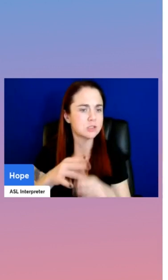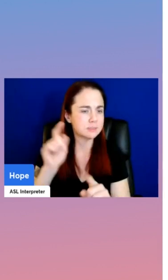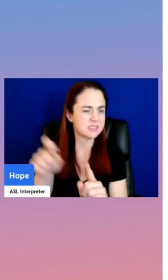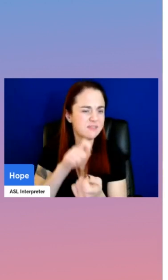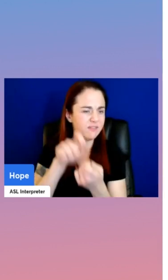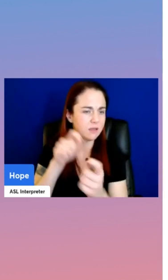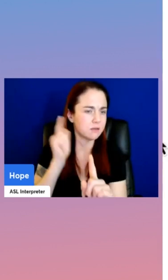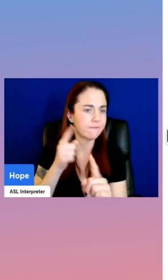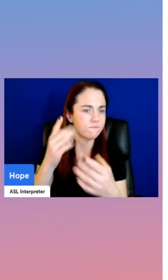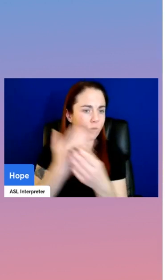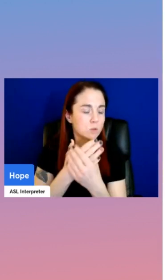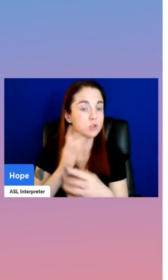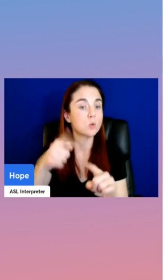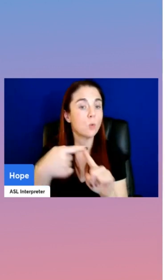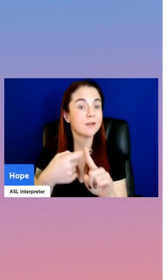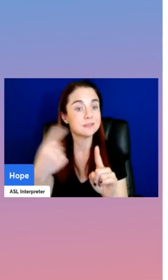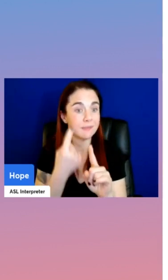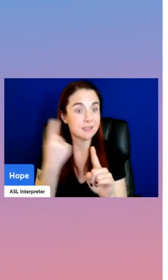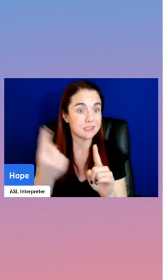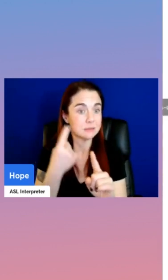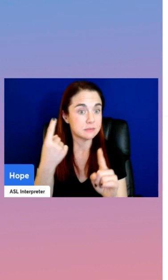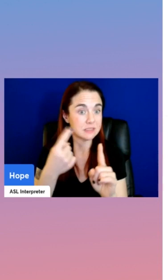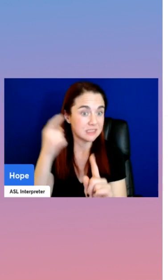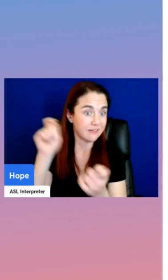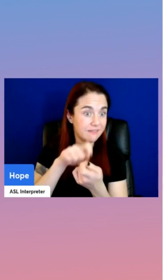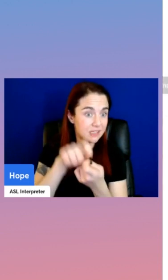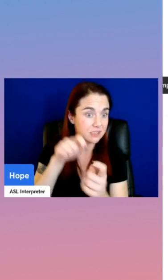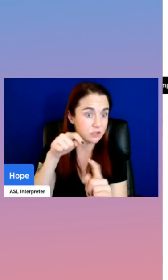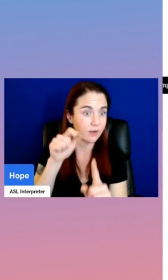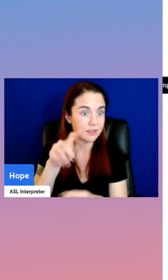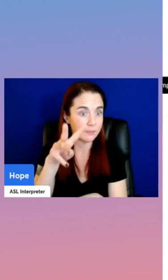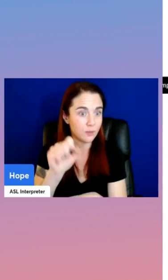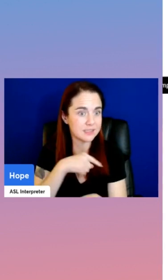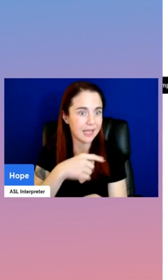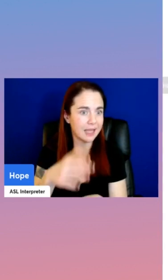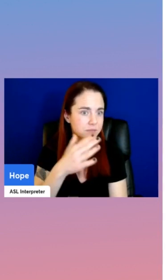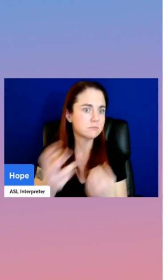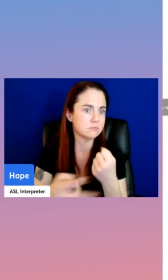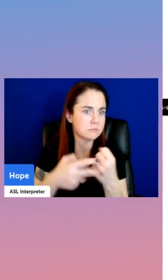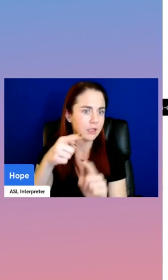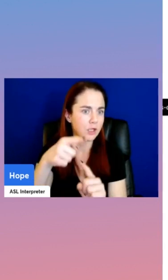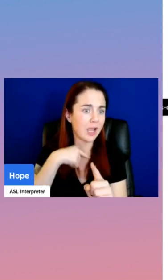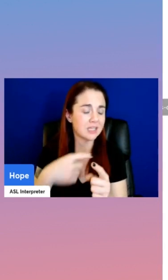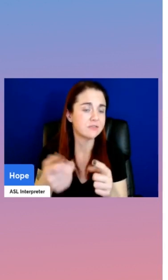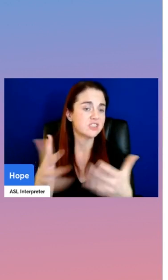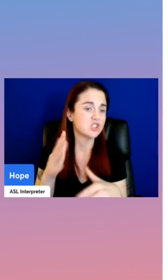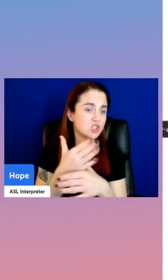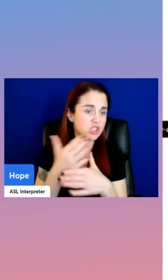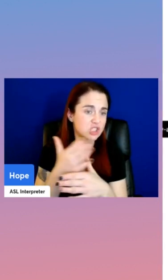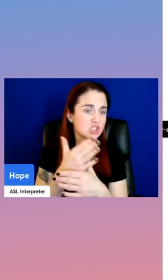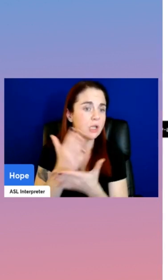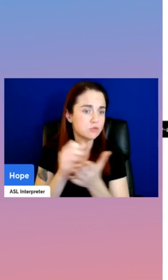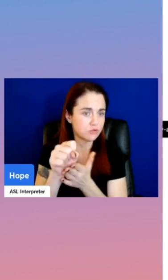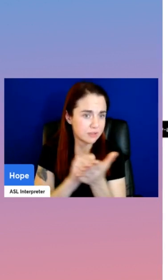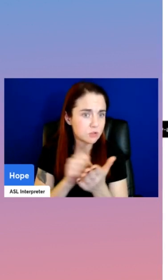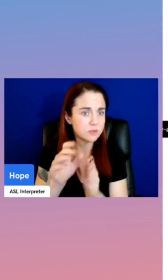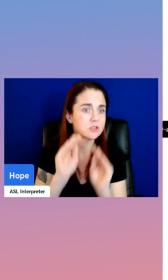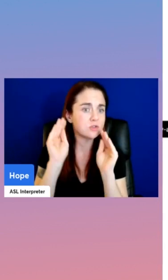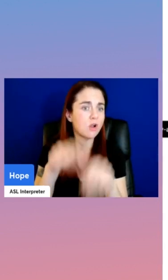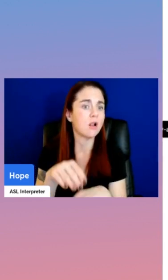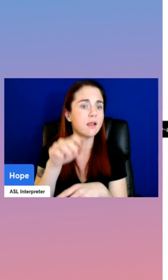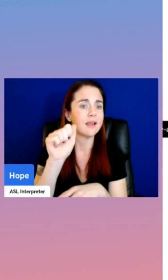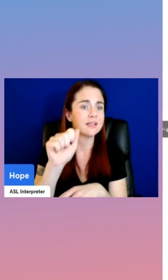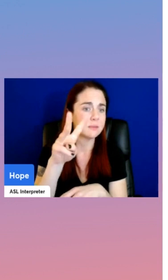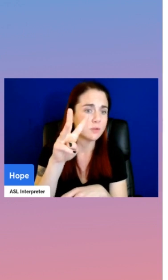example, whenever there is something specific to AWS, I'm putting it in AWS. As you can see, I have shell scripts to install AWS CLI, to install the AWS